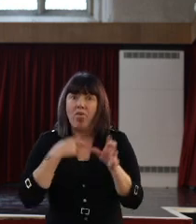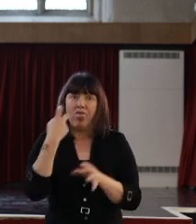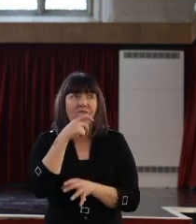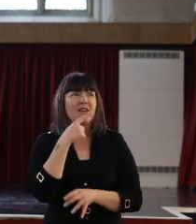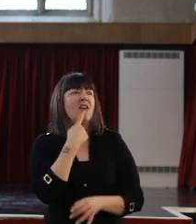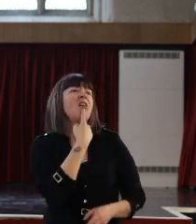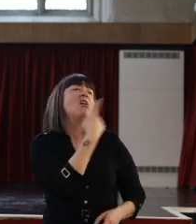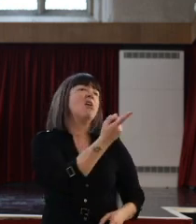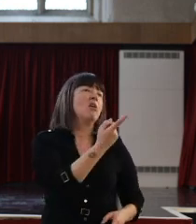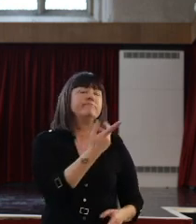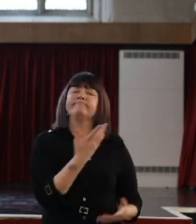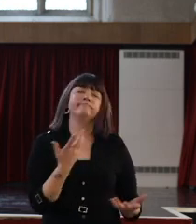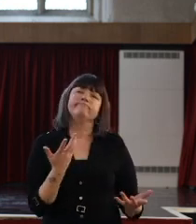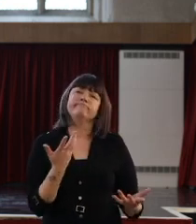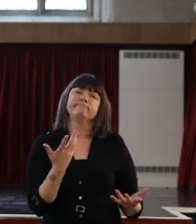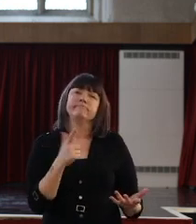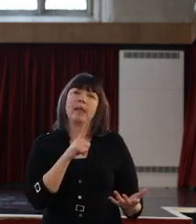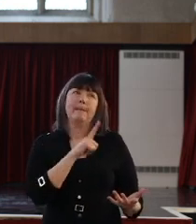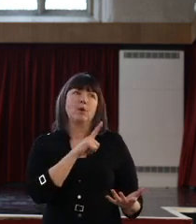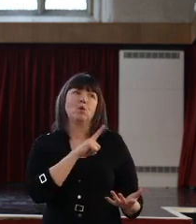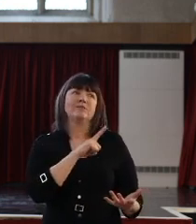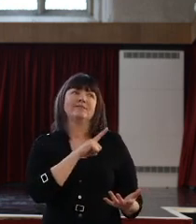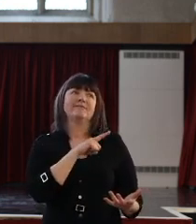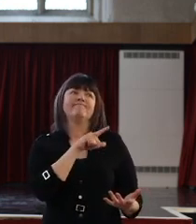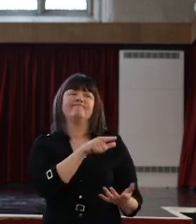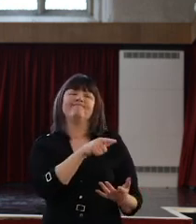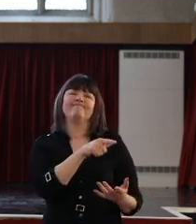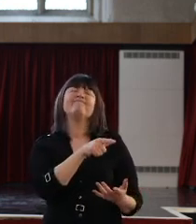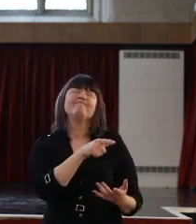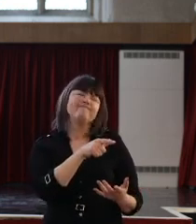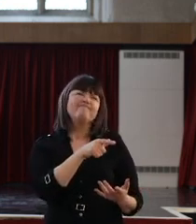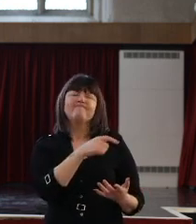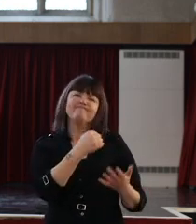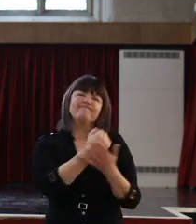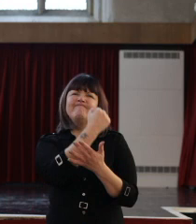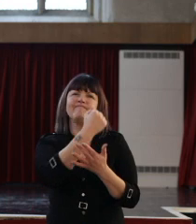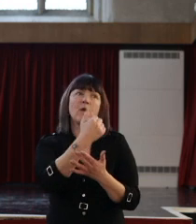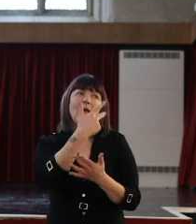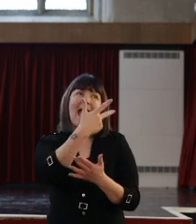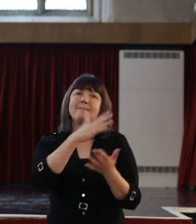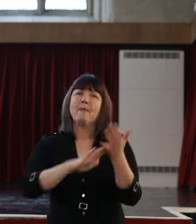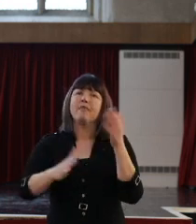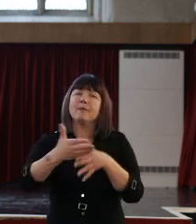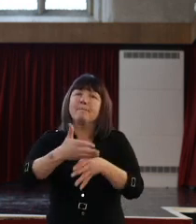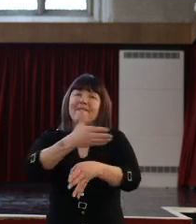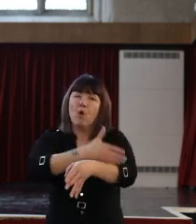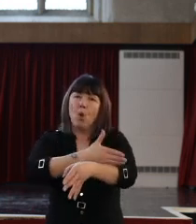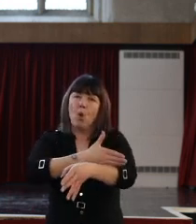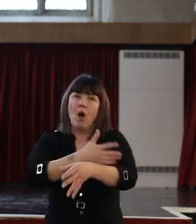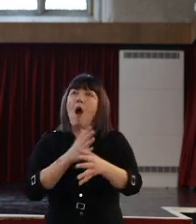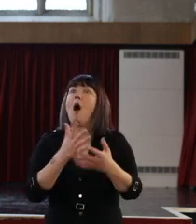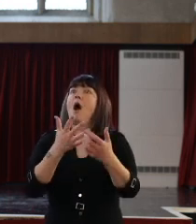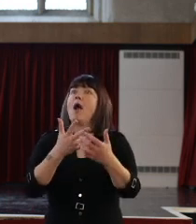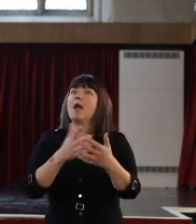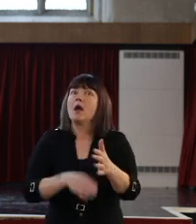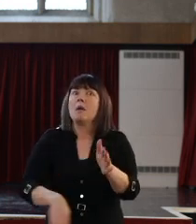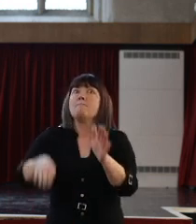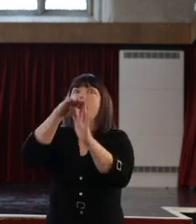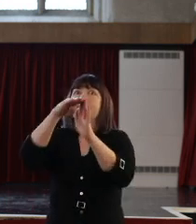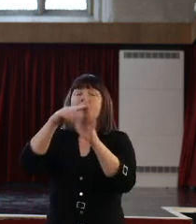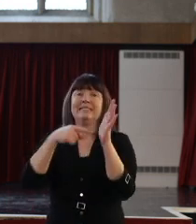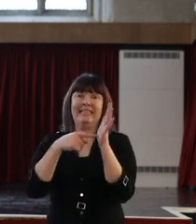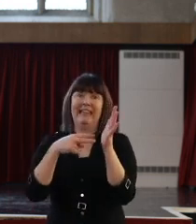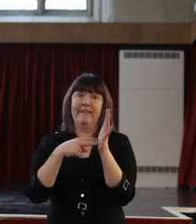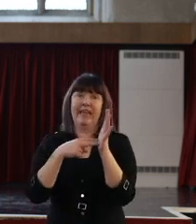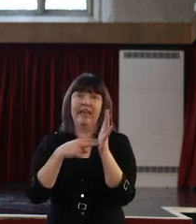because he died 8 months before I made it onto TV. Not only could he not bear to see me on stage, he'd rather die